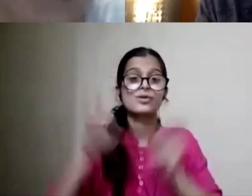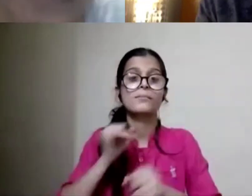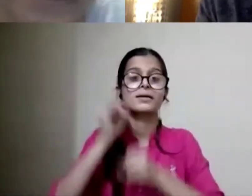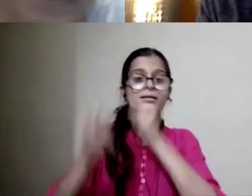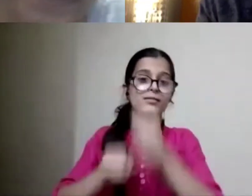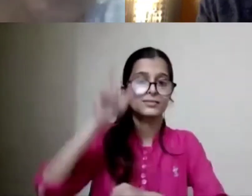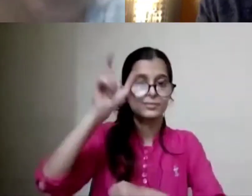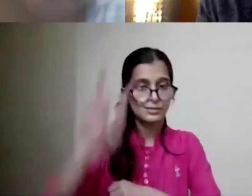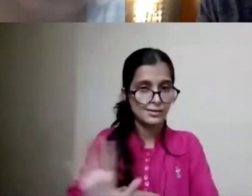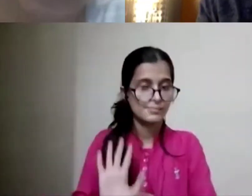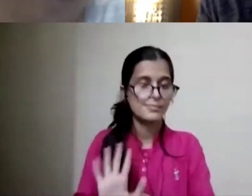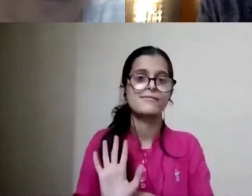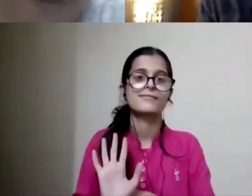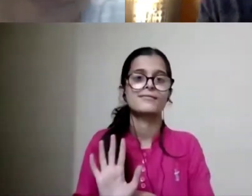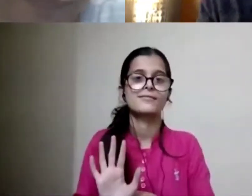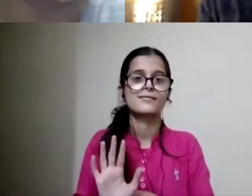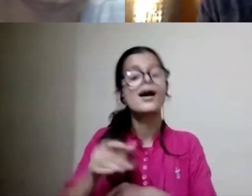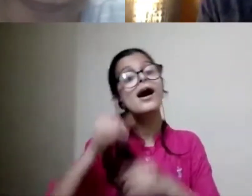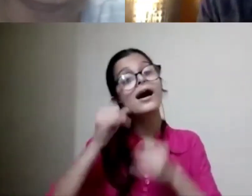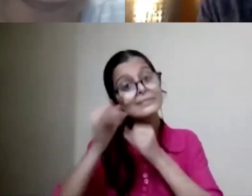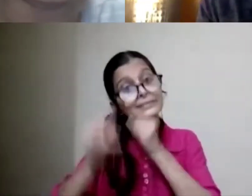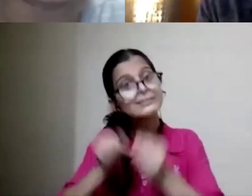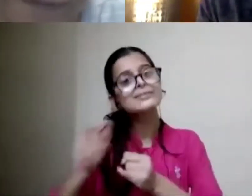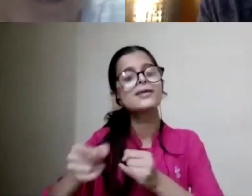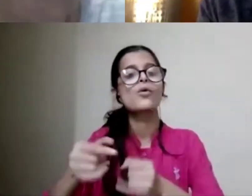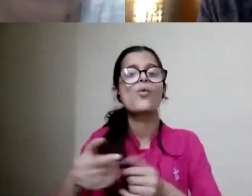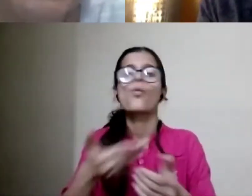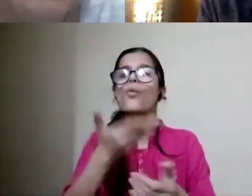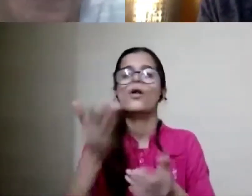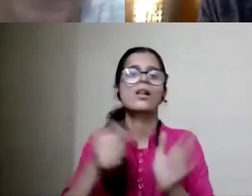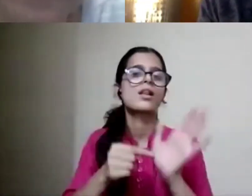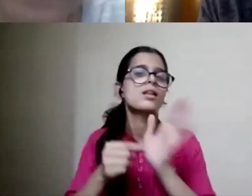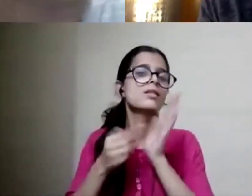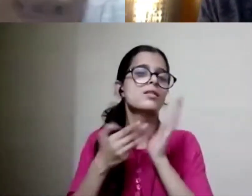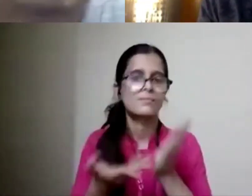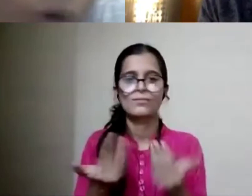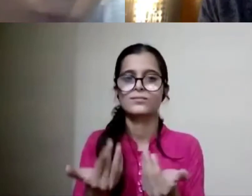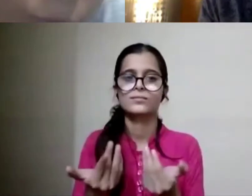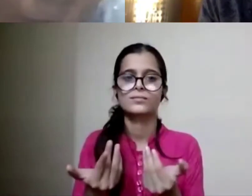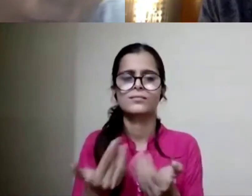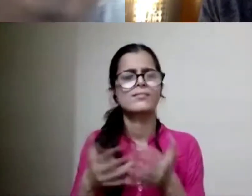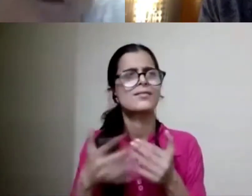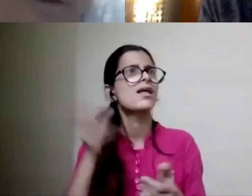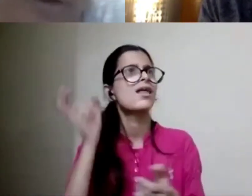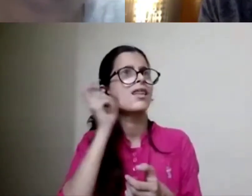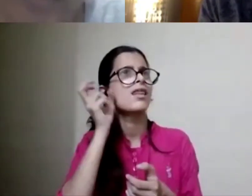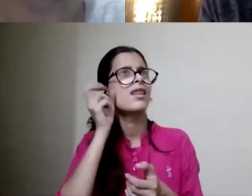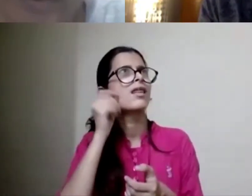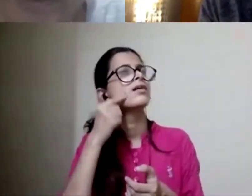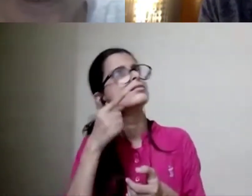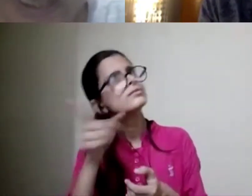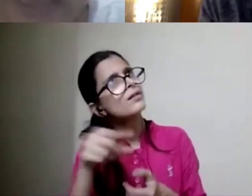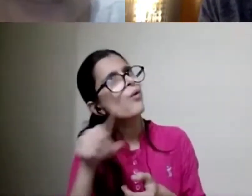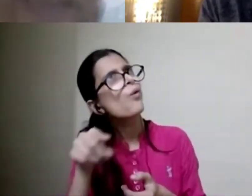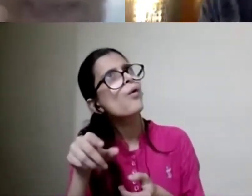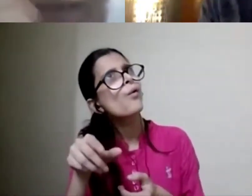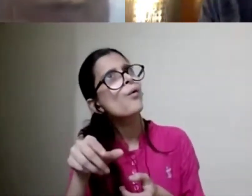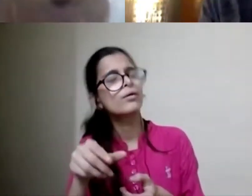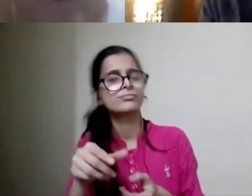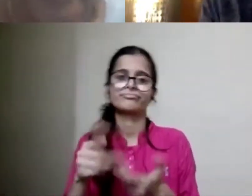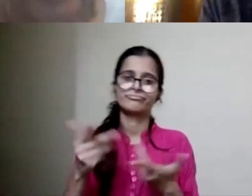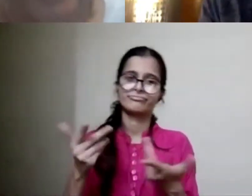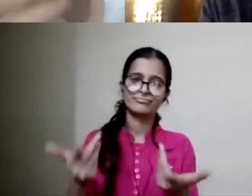that criticism is what you can offer. You have to be saying that, listen, man, you got it all wrong. And it's